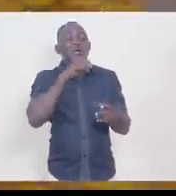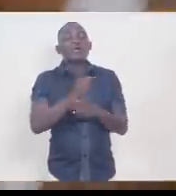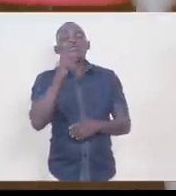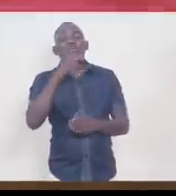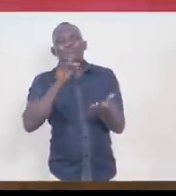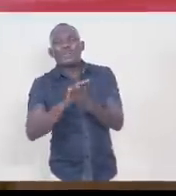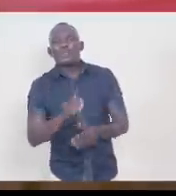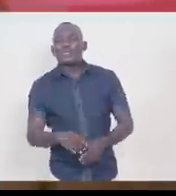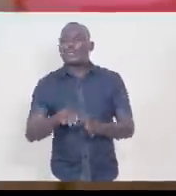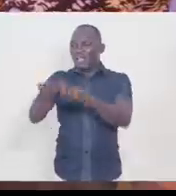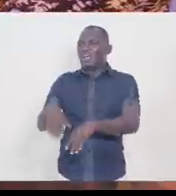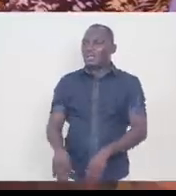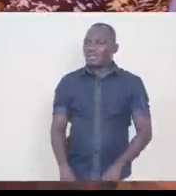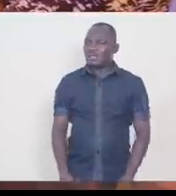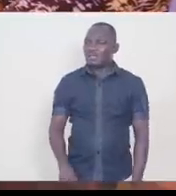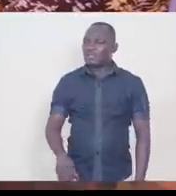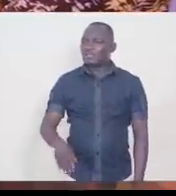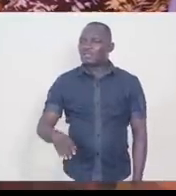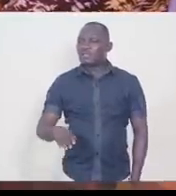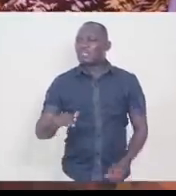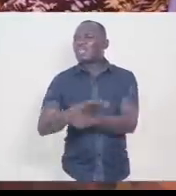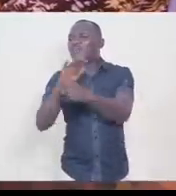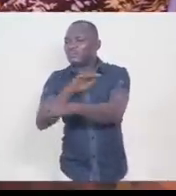enough. We get it.